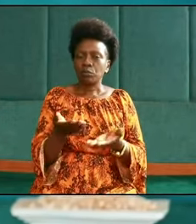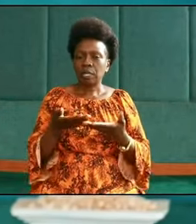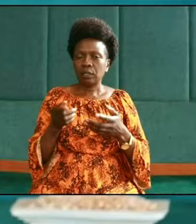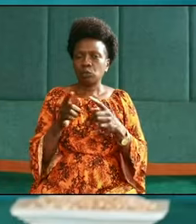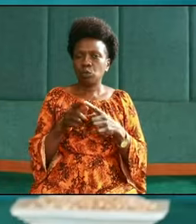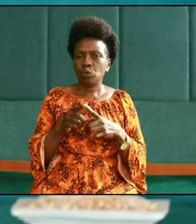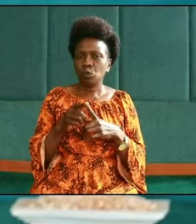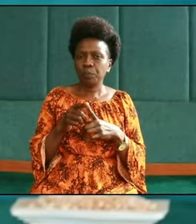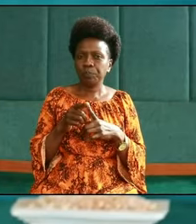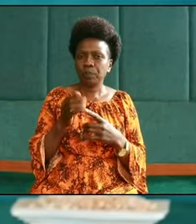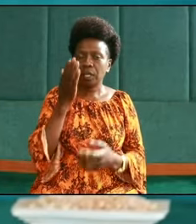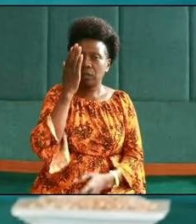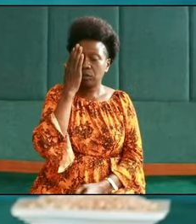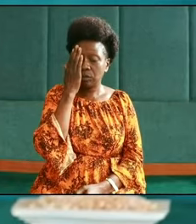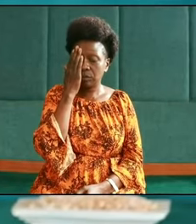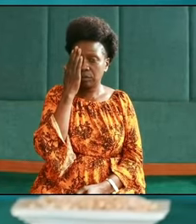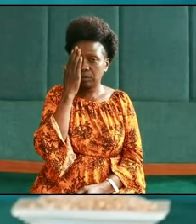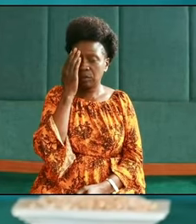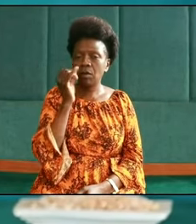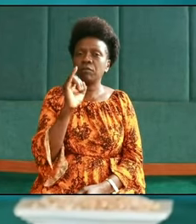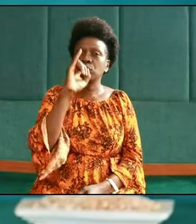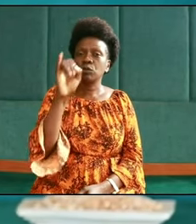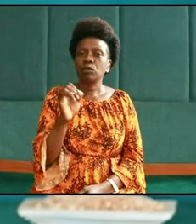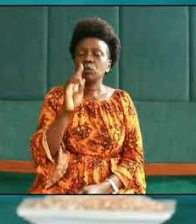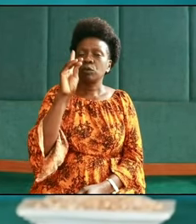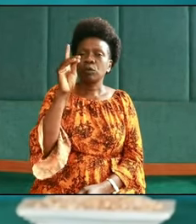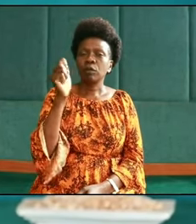to the children of Judah.